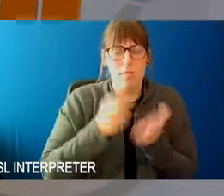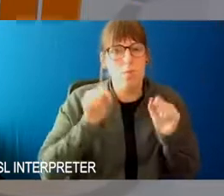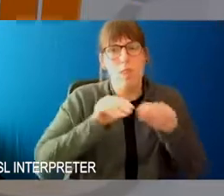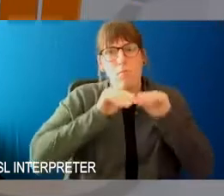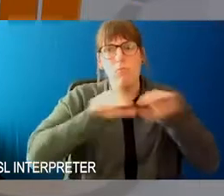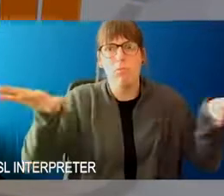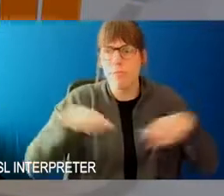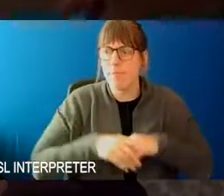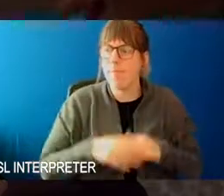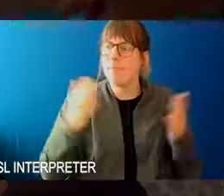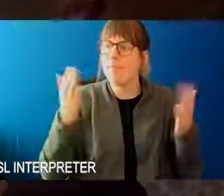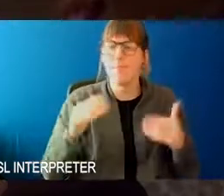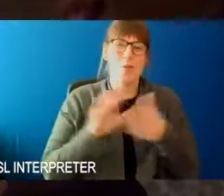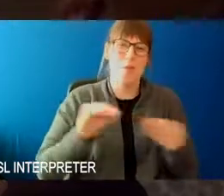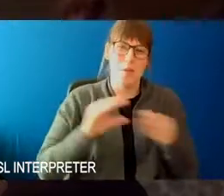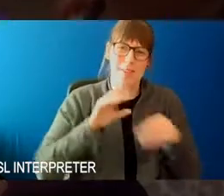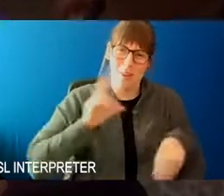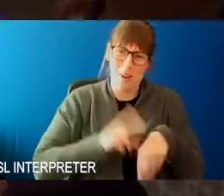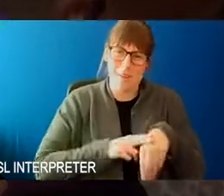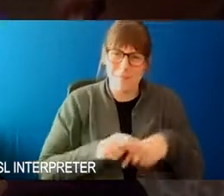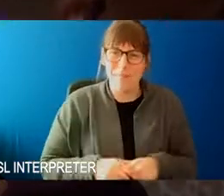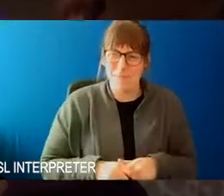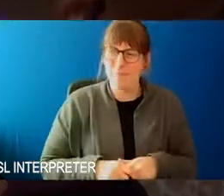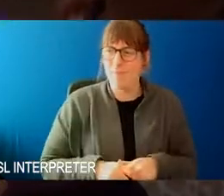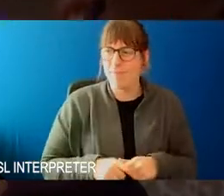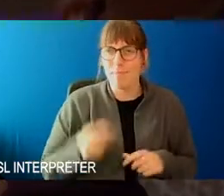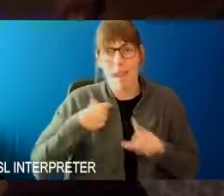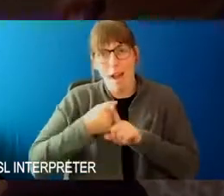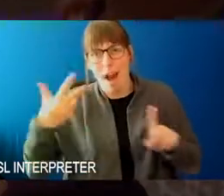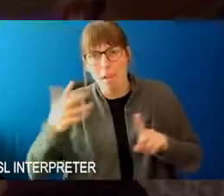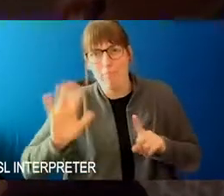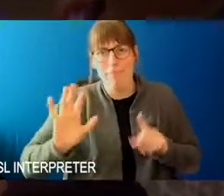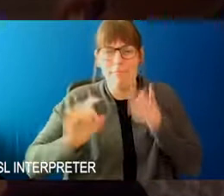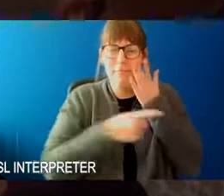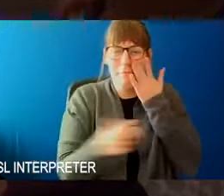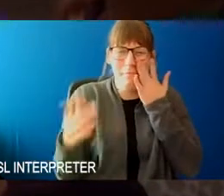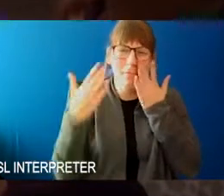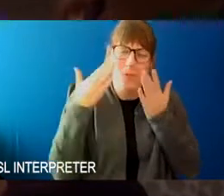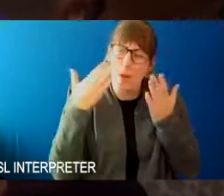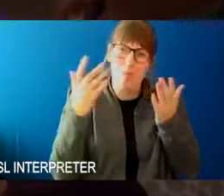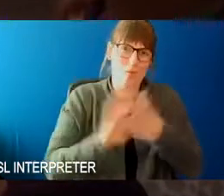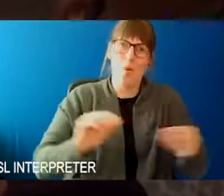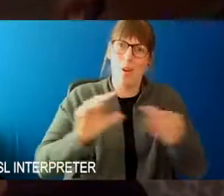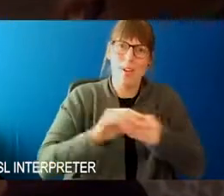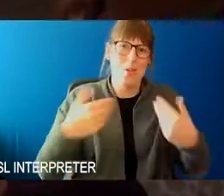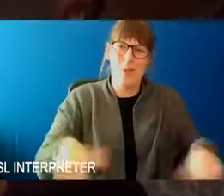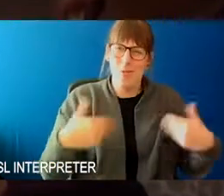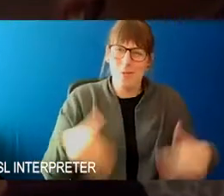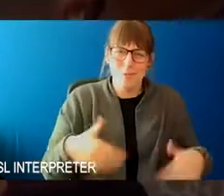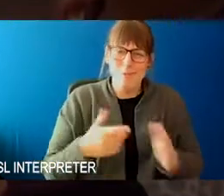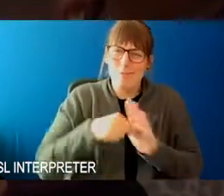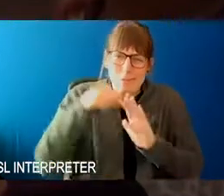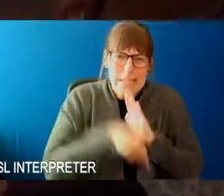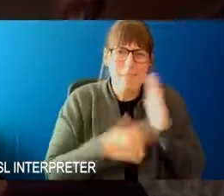It is an incredible resource. And of course, the stories. I won't spend time on this. You know